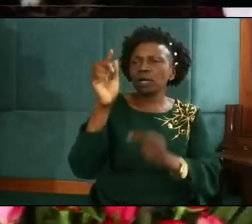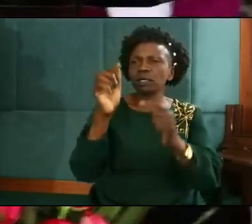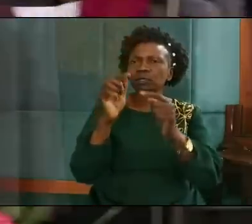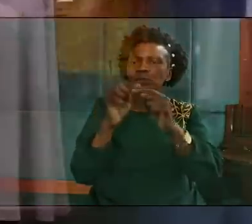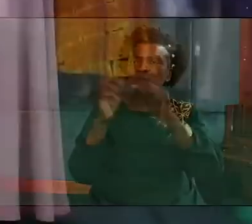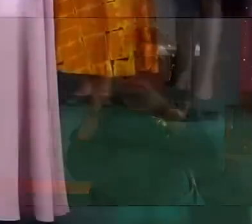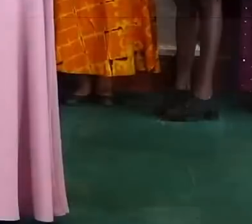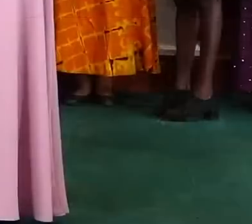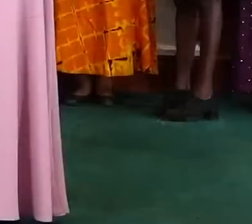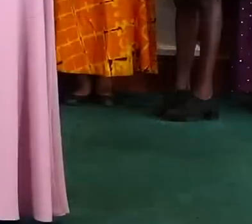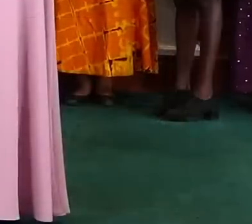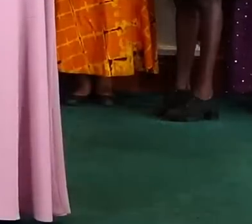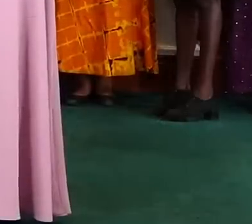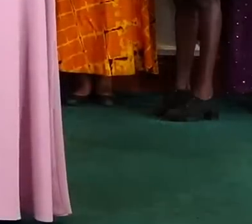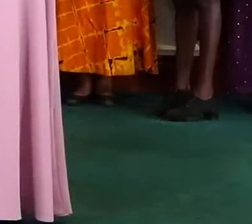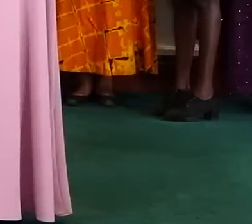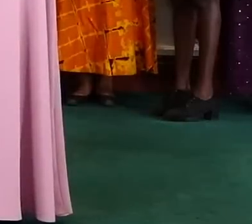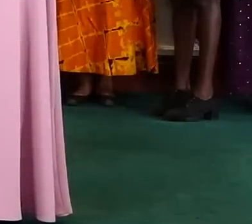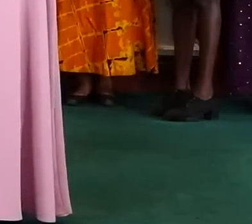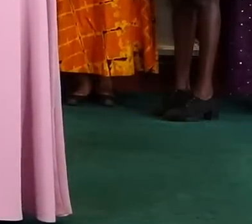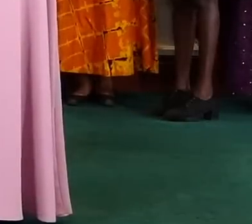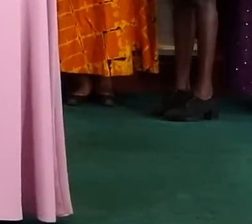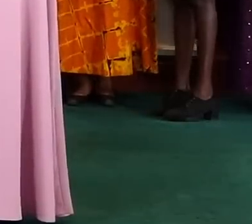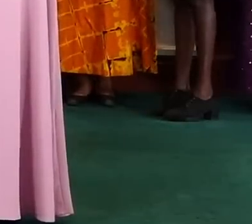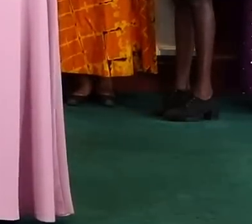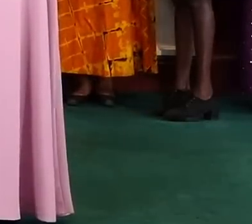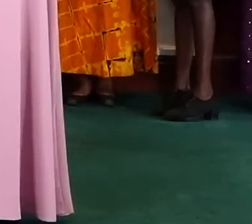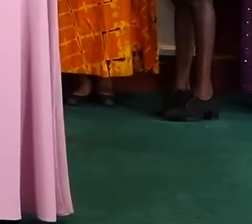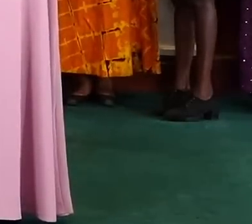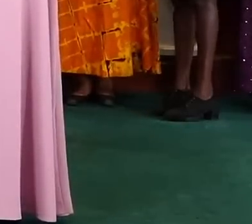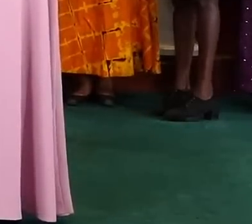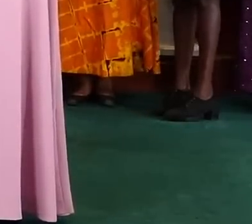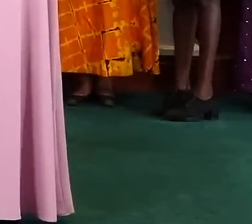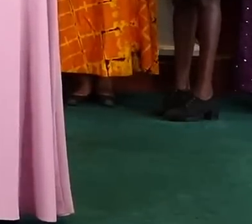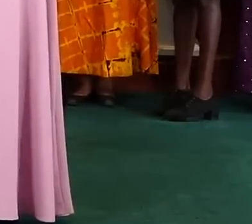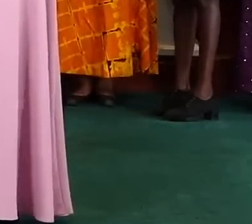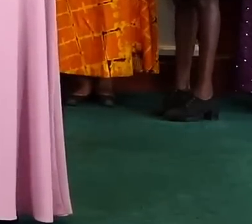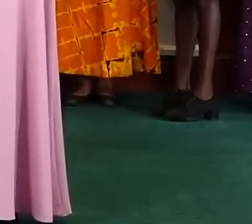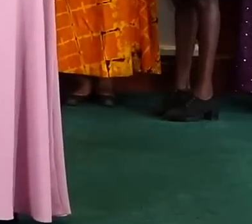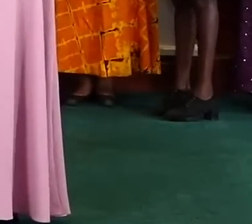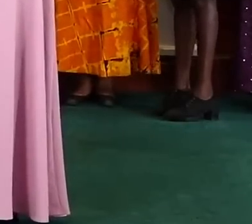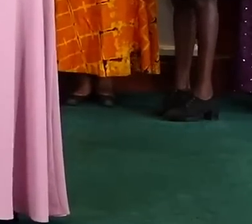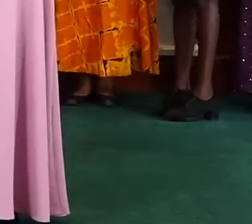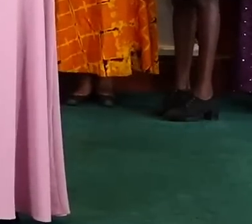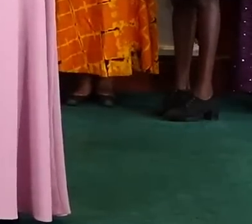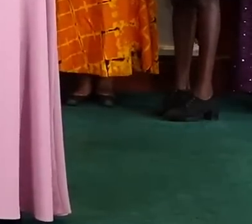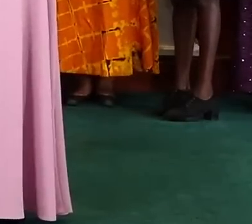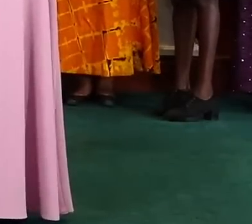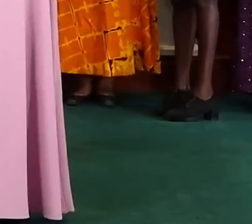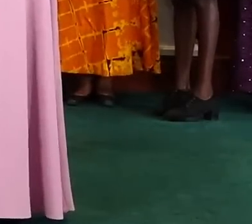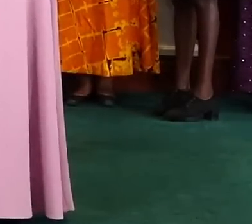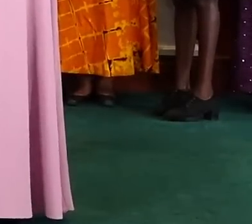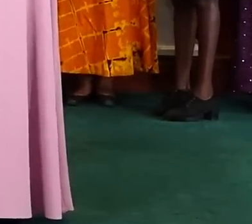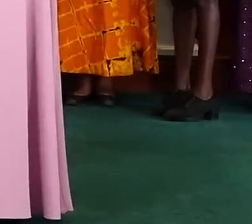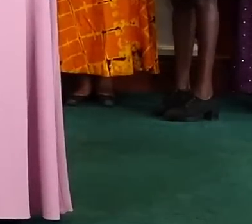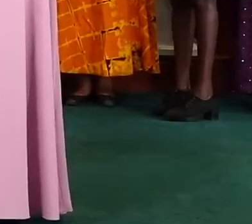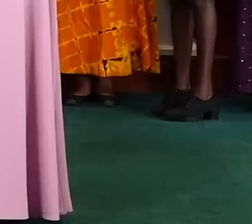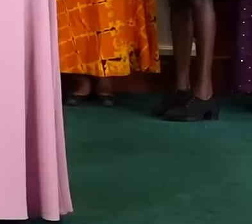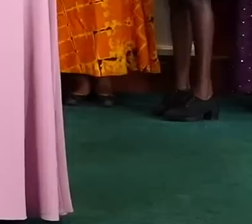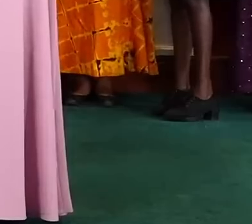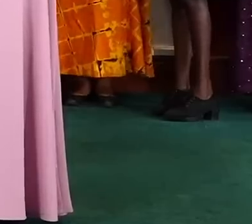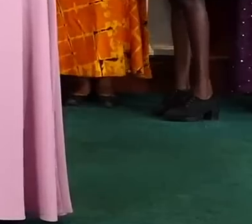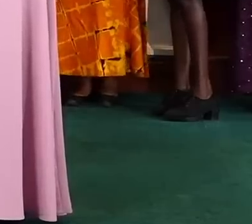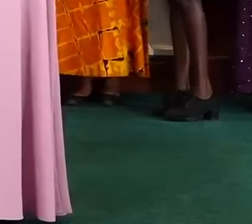in baptism. Come. This is the day of victory. Come. God bless you. Is there anybody